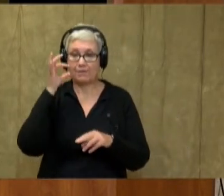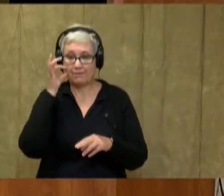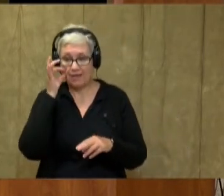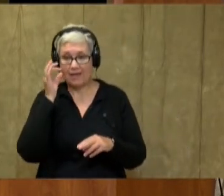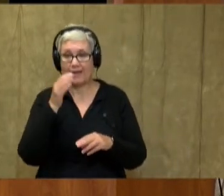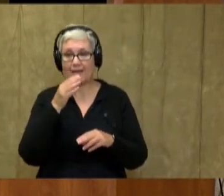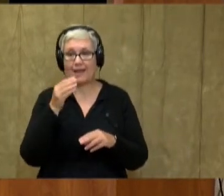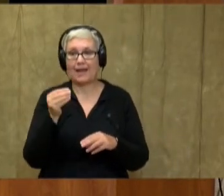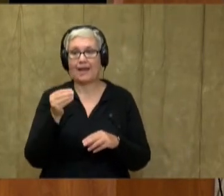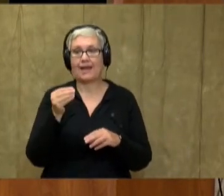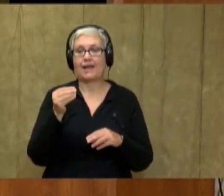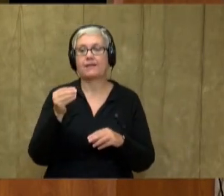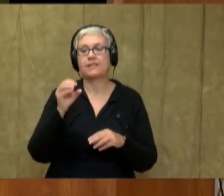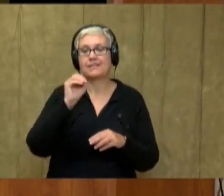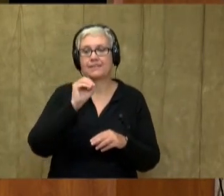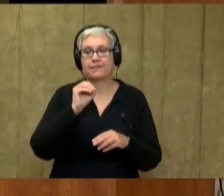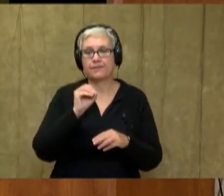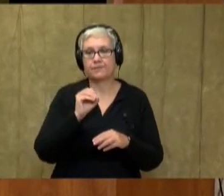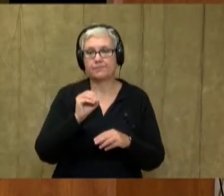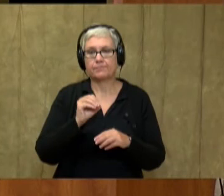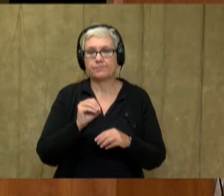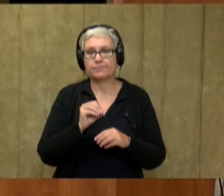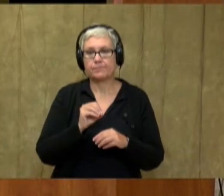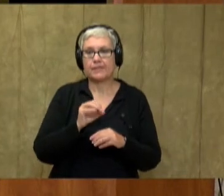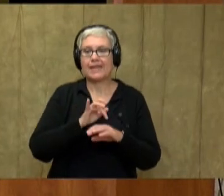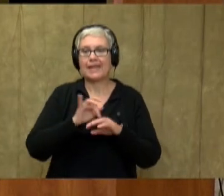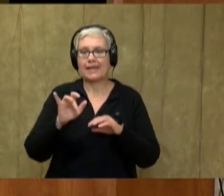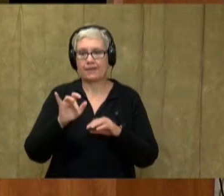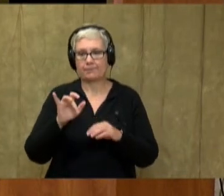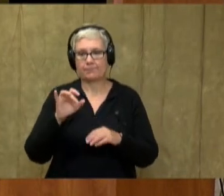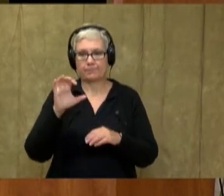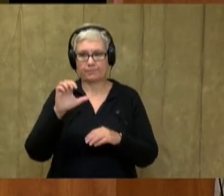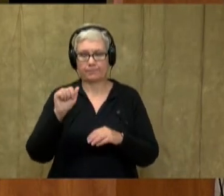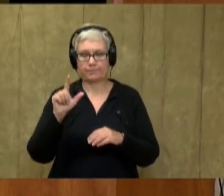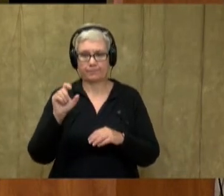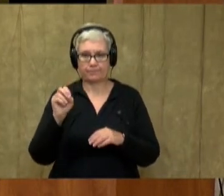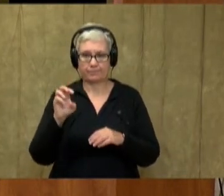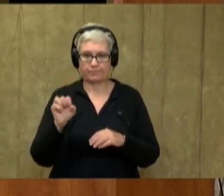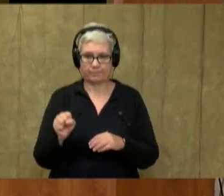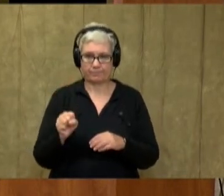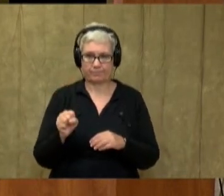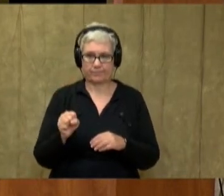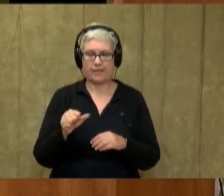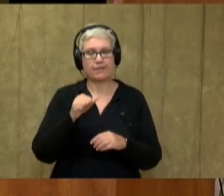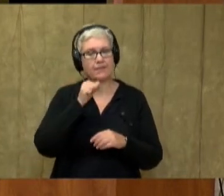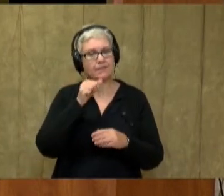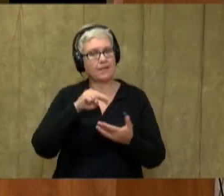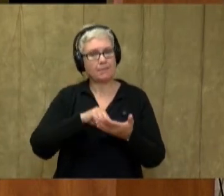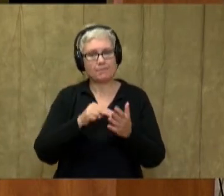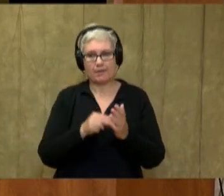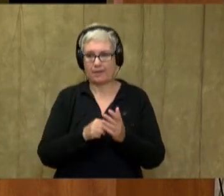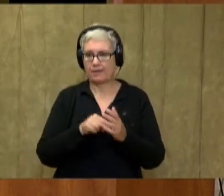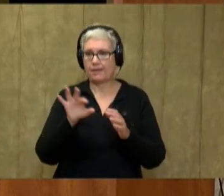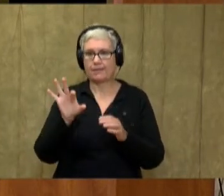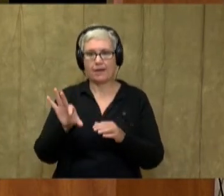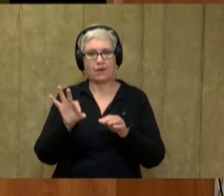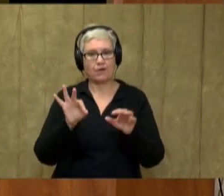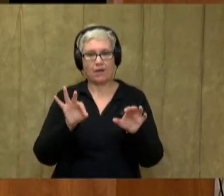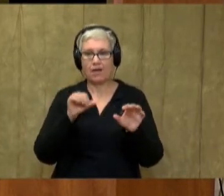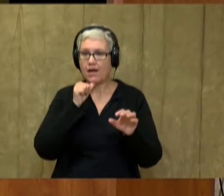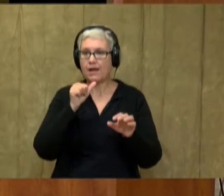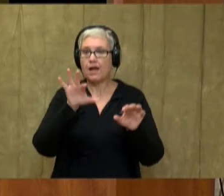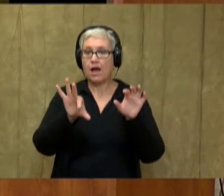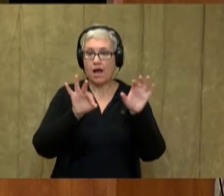fast food, it does not mean that healthy options are not available. On the contrary, there are tons of fast food options that taste